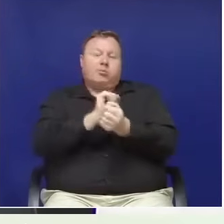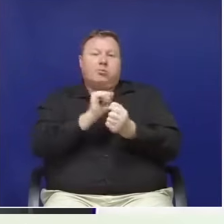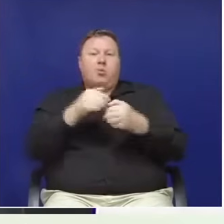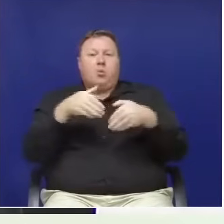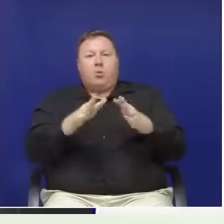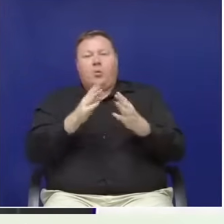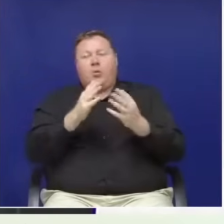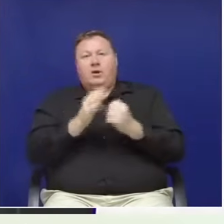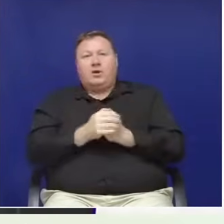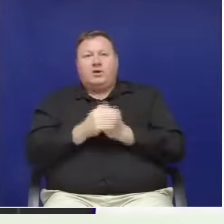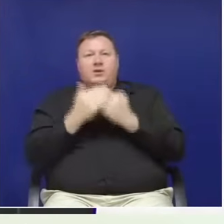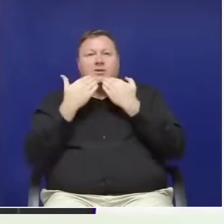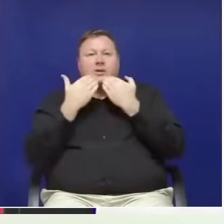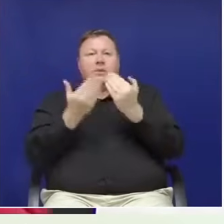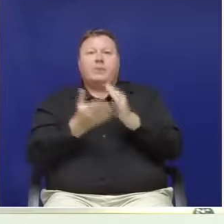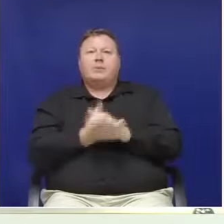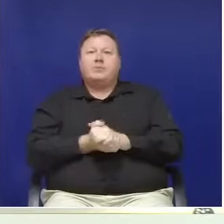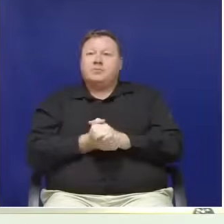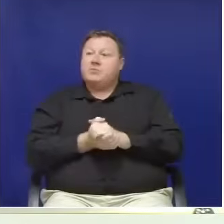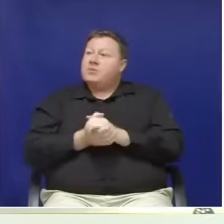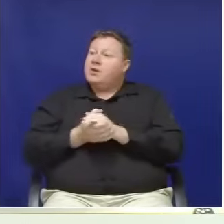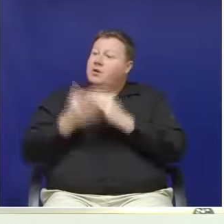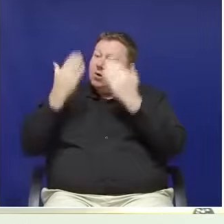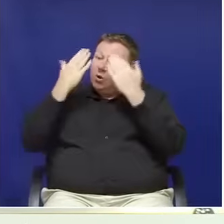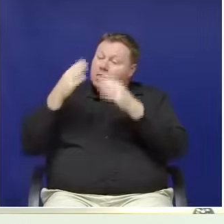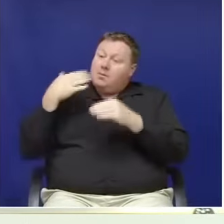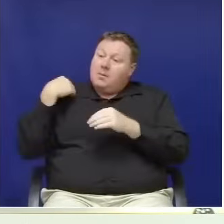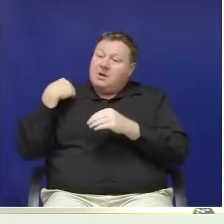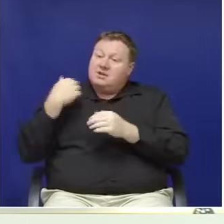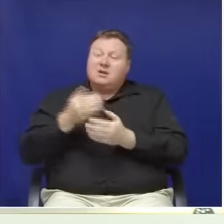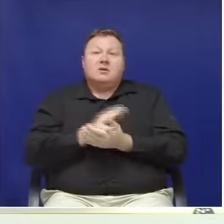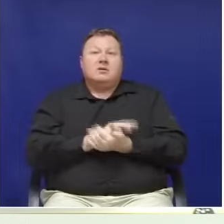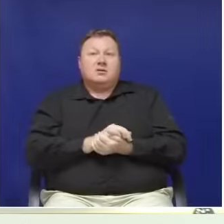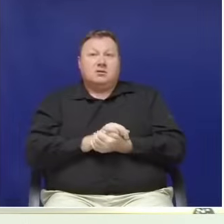you. The Honourable Minister.